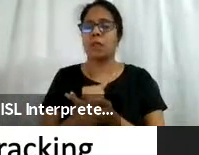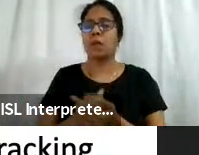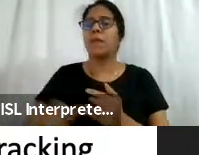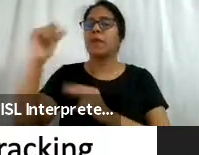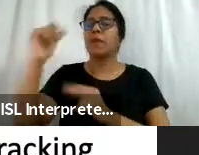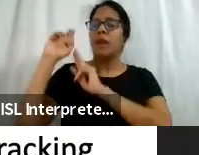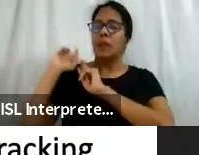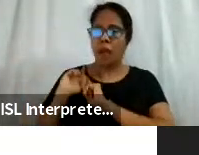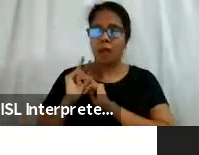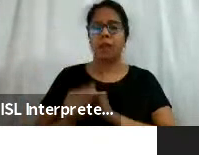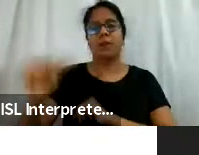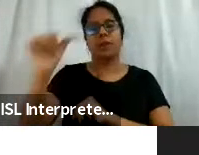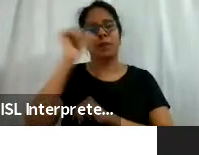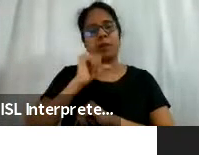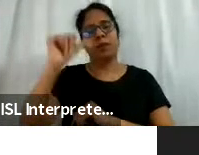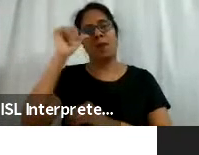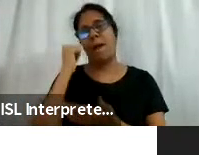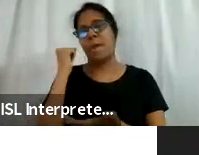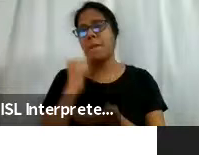lot of fluids.